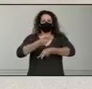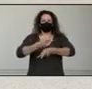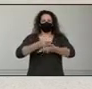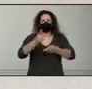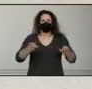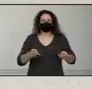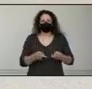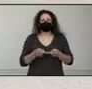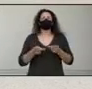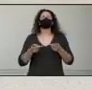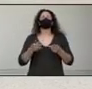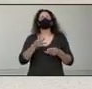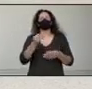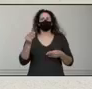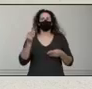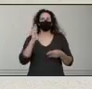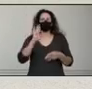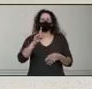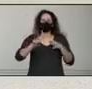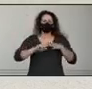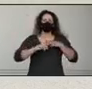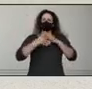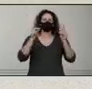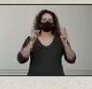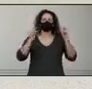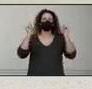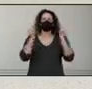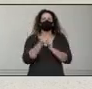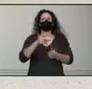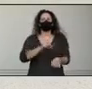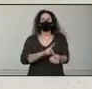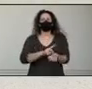situations. And right with that, we will go directly to Dr. George Hahn.